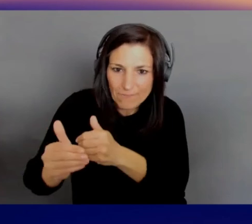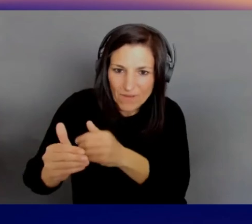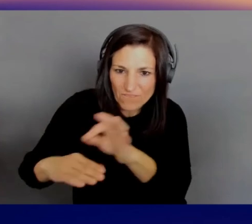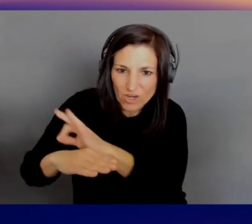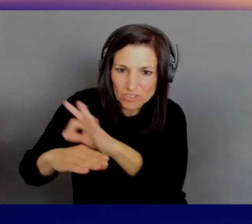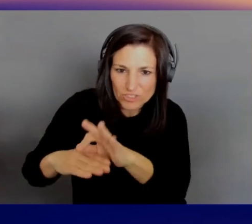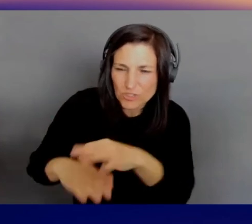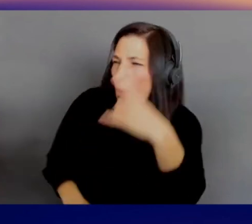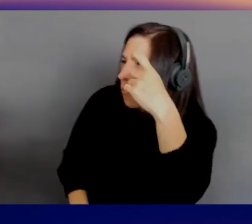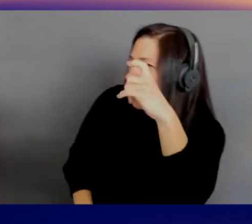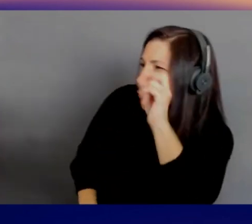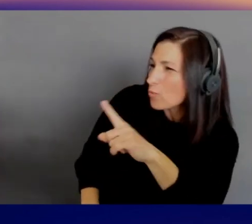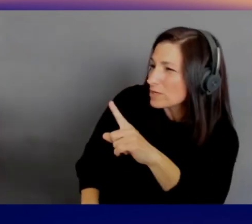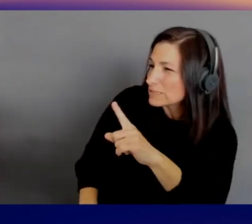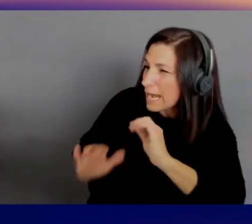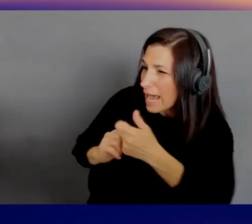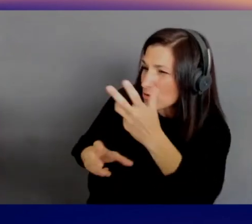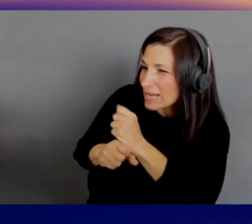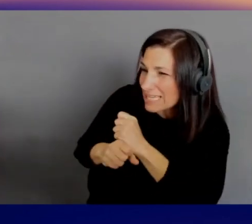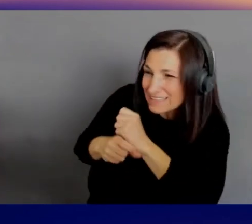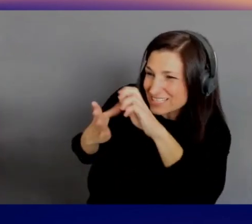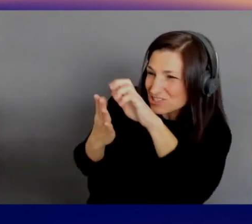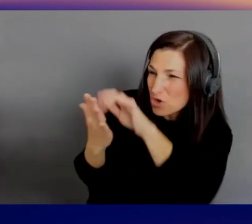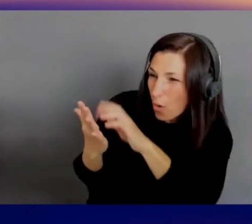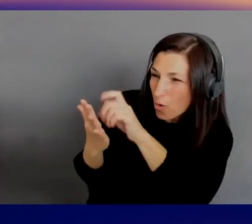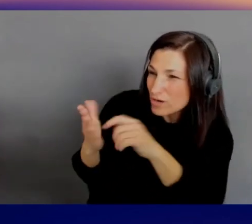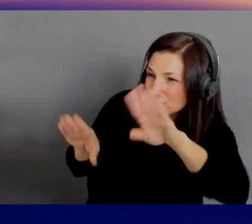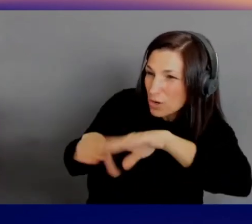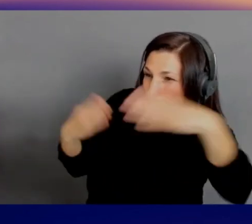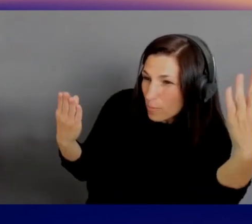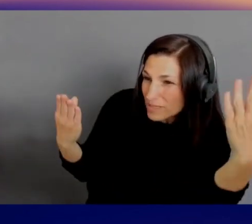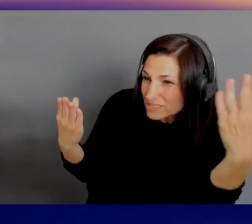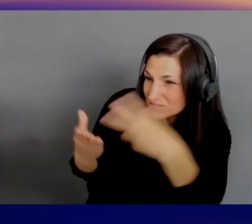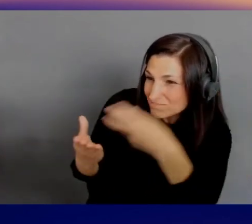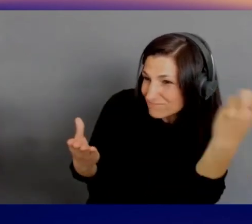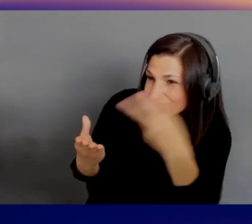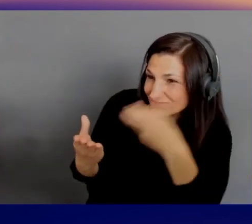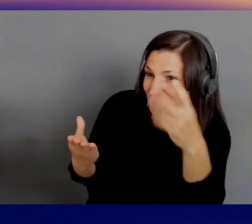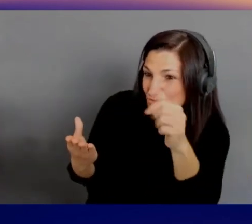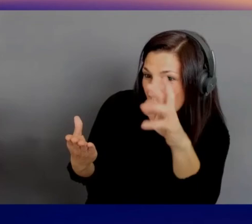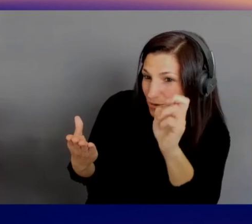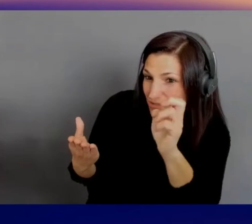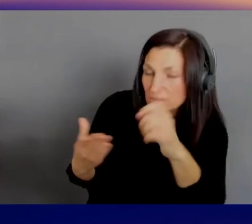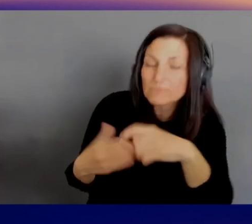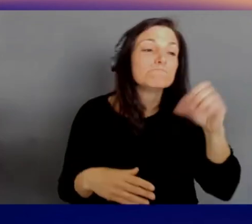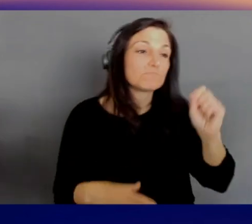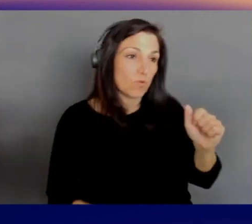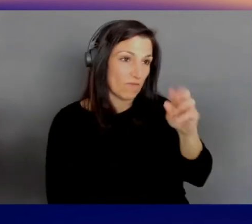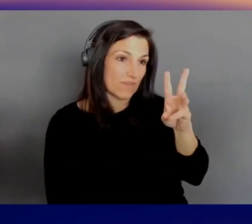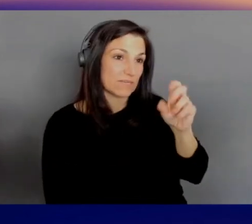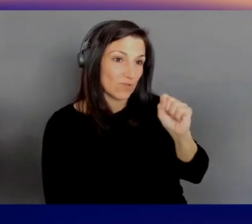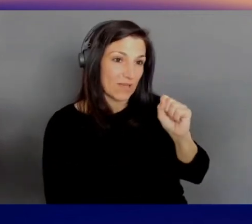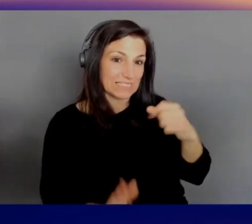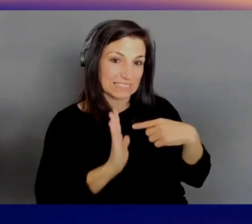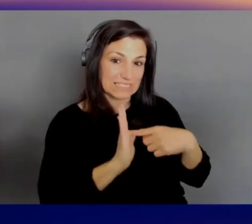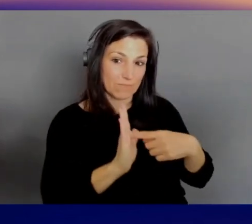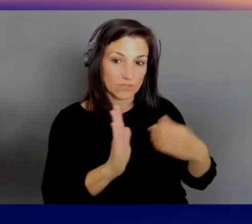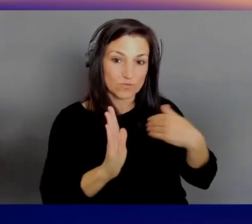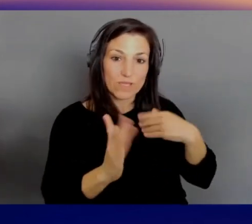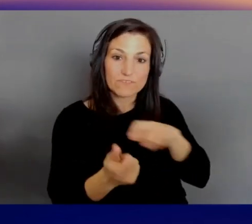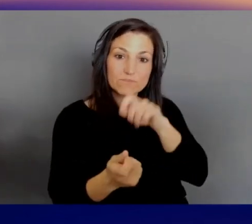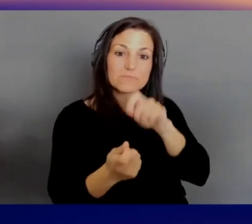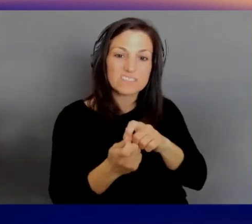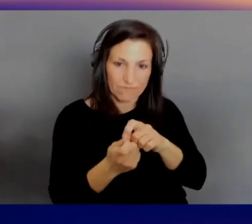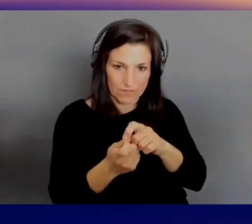on this code? Is it open source somewhere? Are you having a blog? We do have AWS samples, Okay. and we have specific AWS Step Function